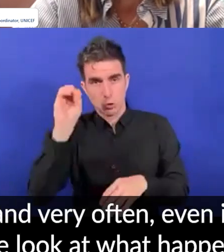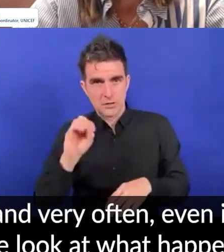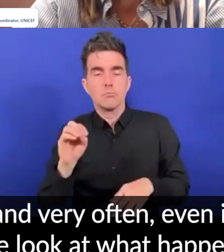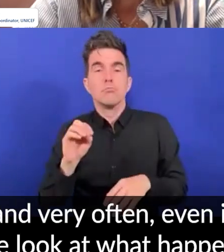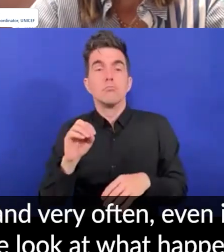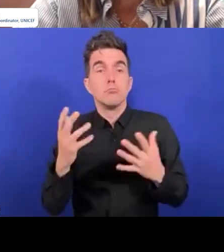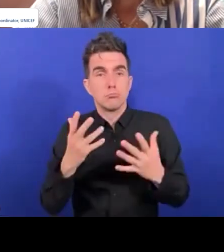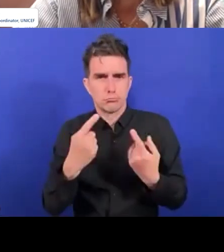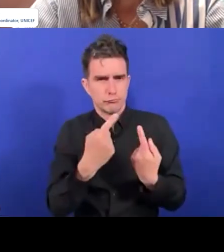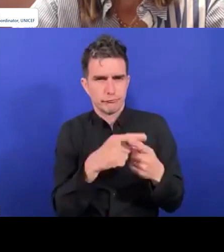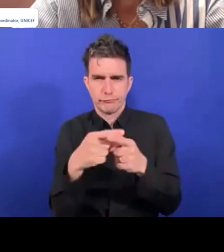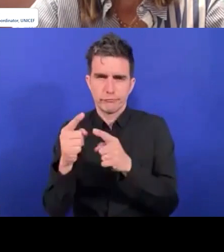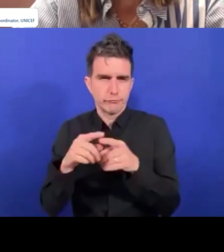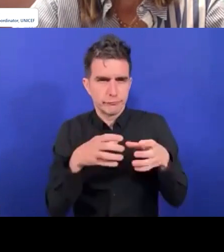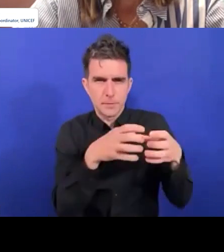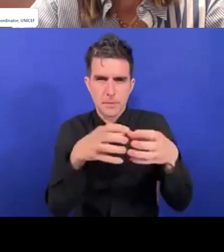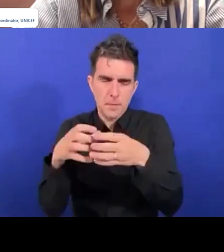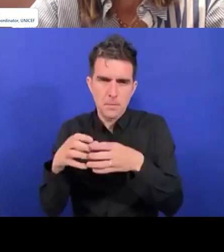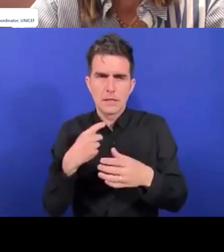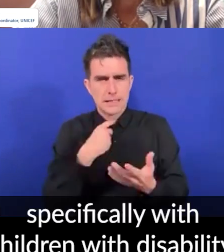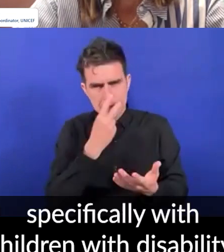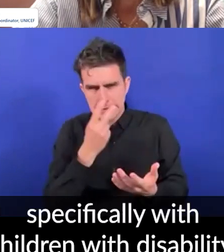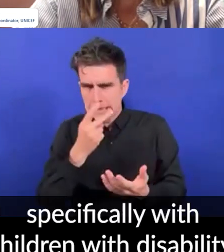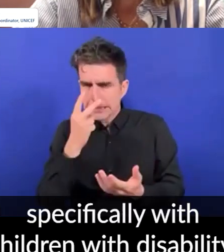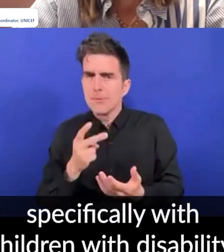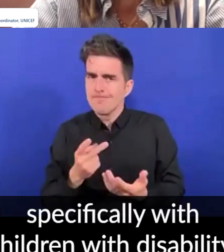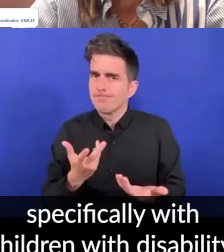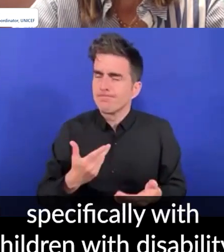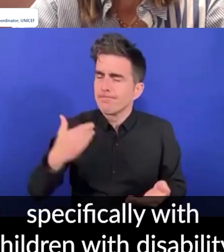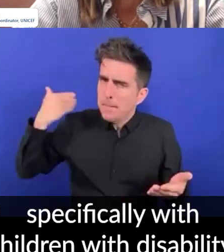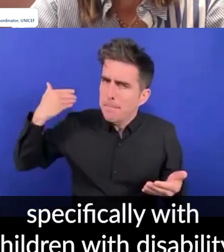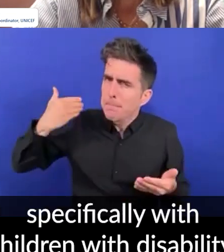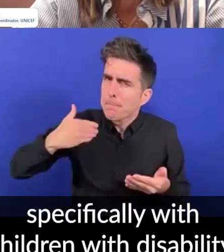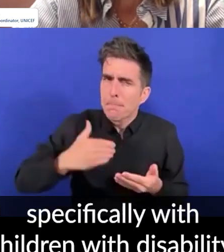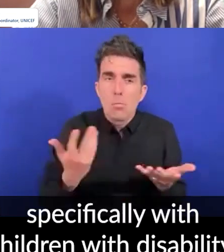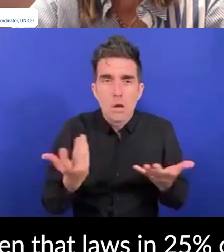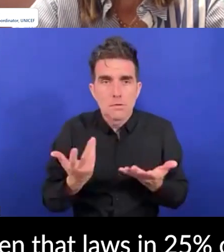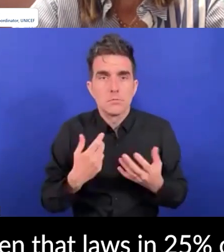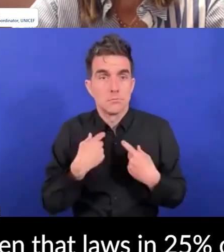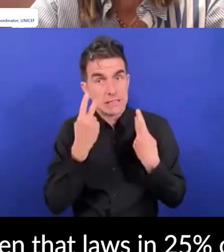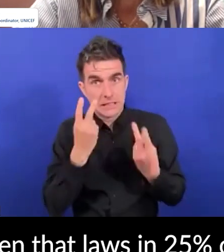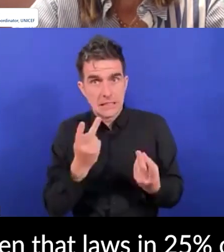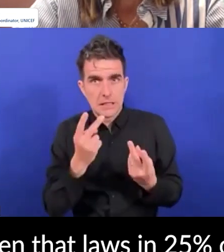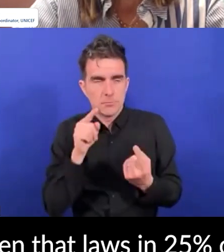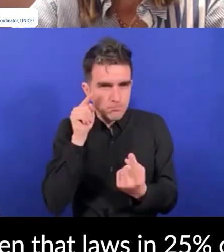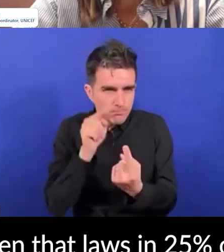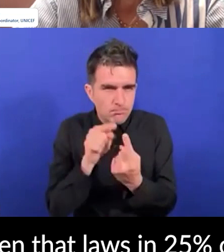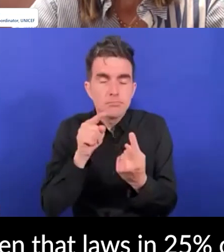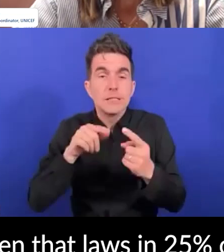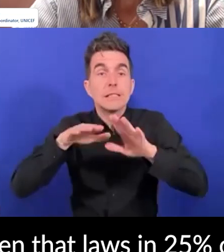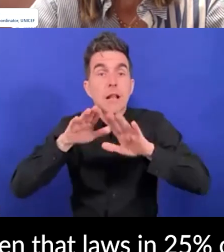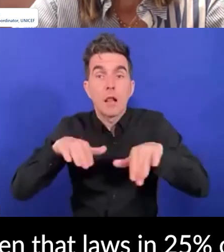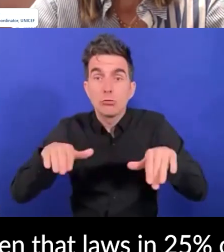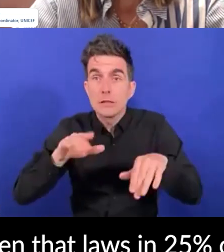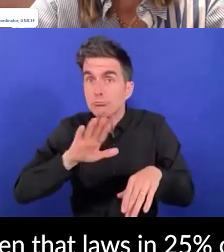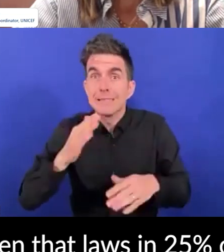what happens with specifically with children with disability, we have seen that laws